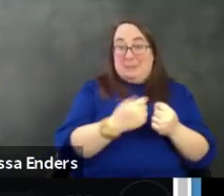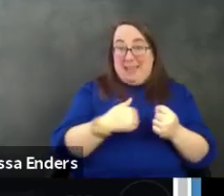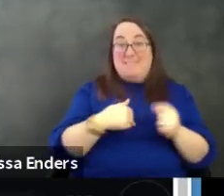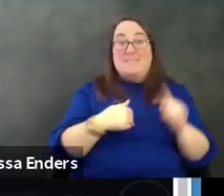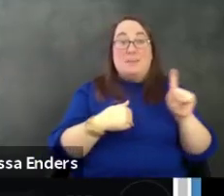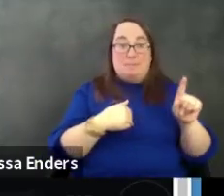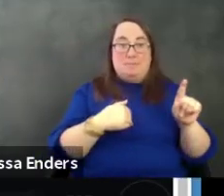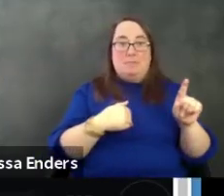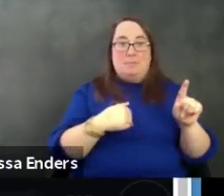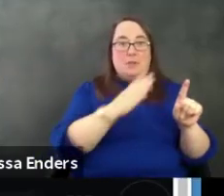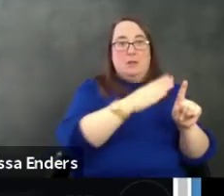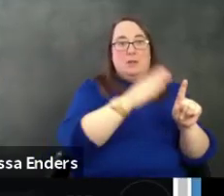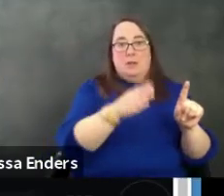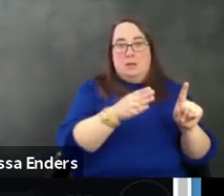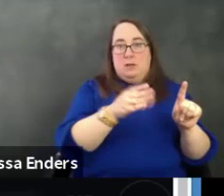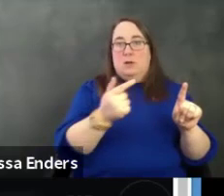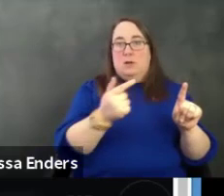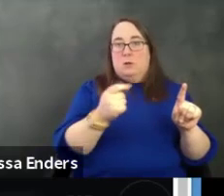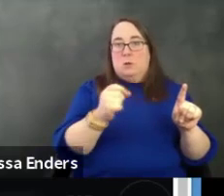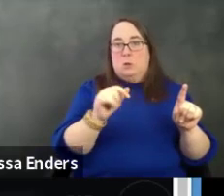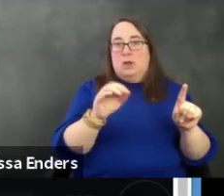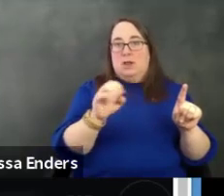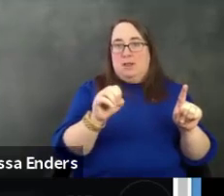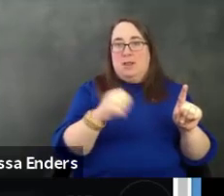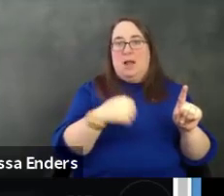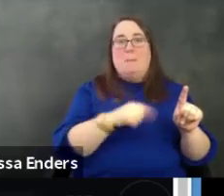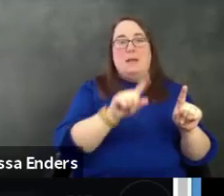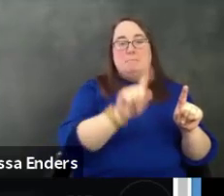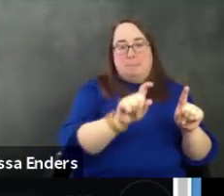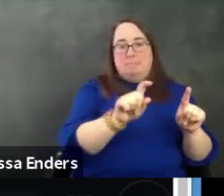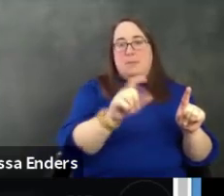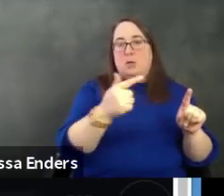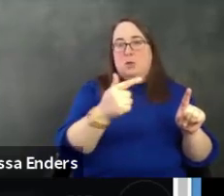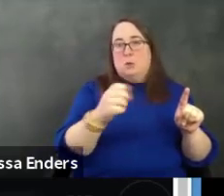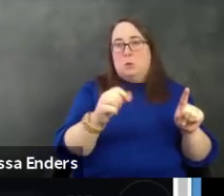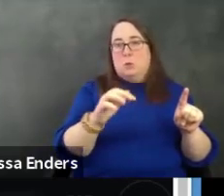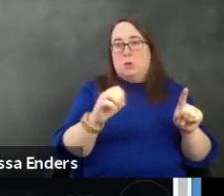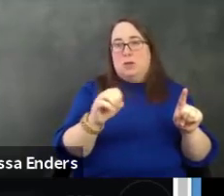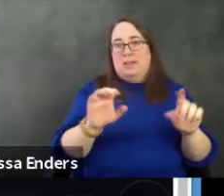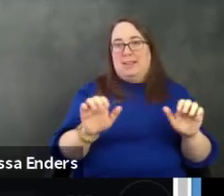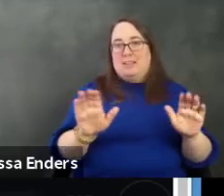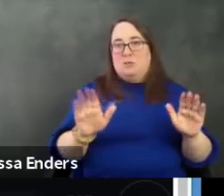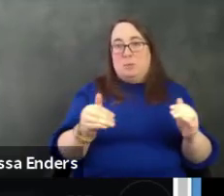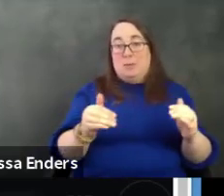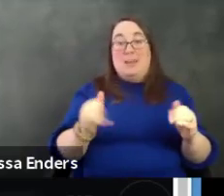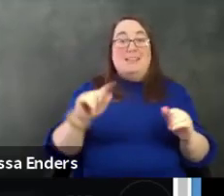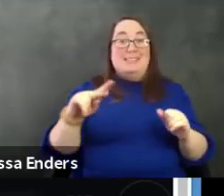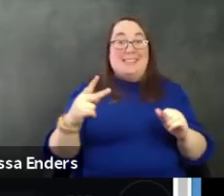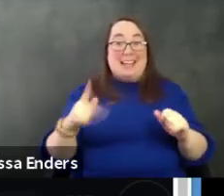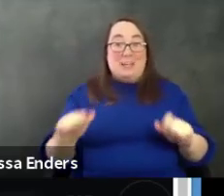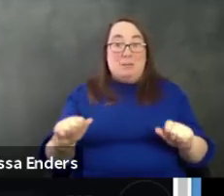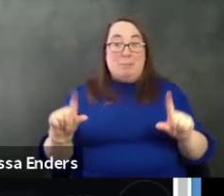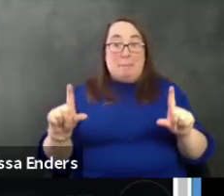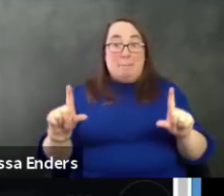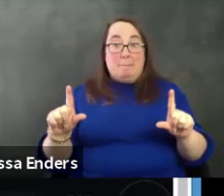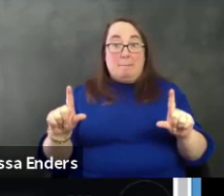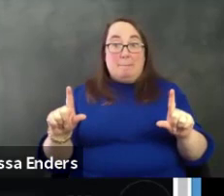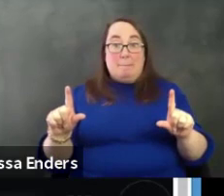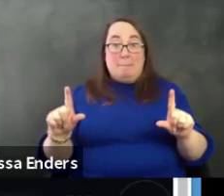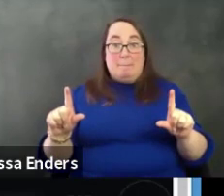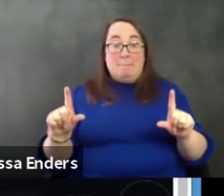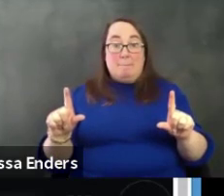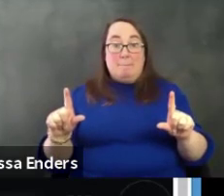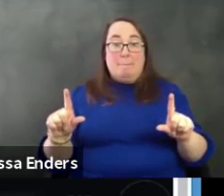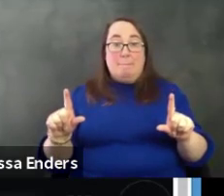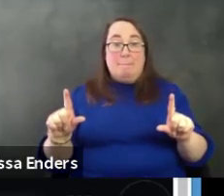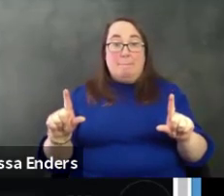we're focusing on Google. So I'm going to click on this Google Classroom option. And notice this dialog box is going to open up,